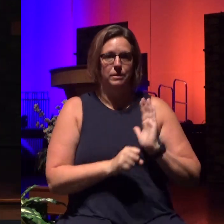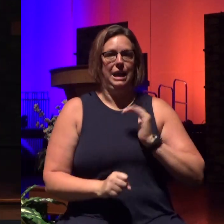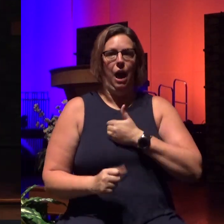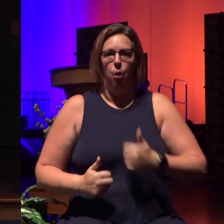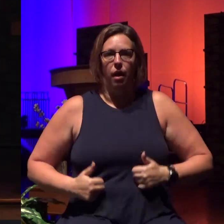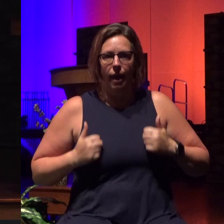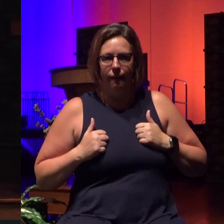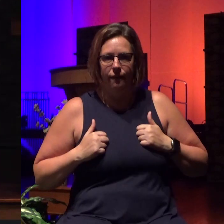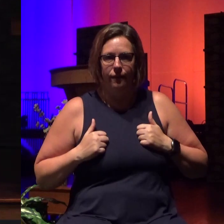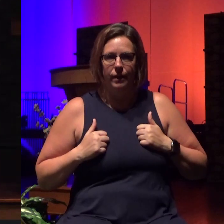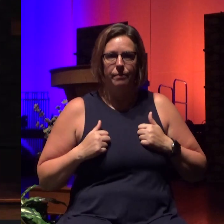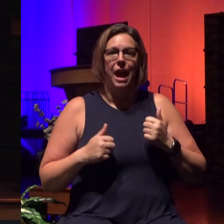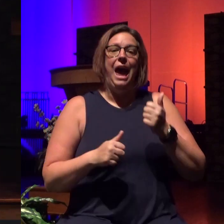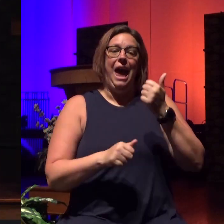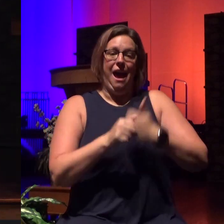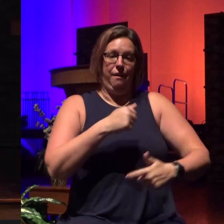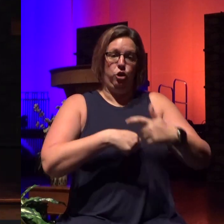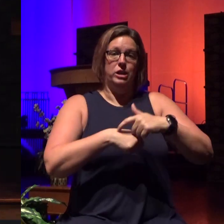time we breathe out